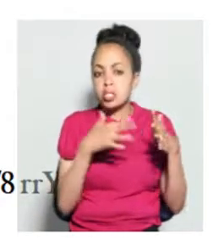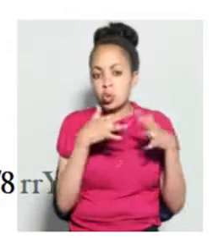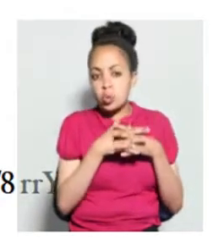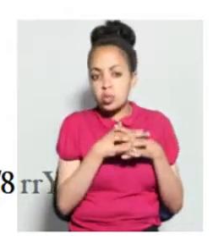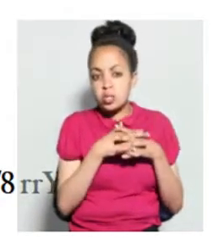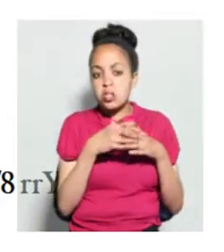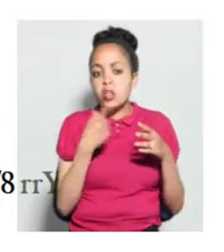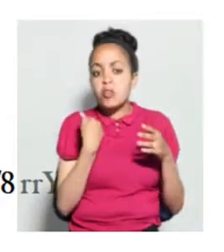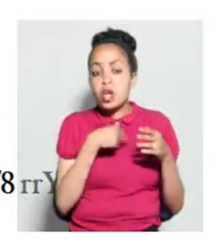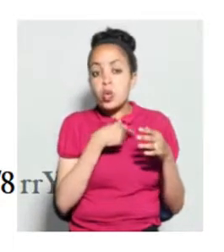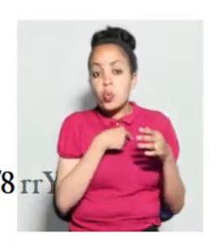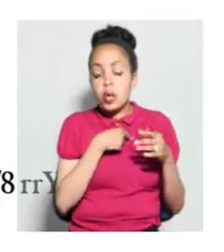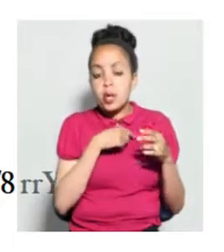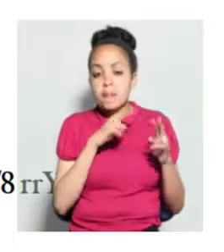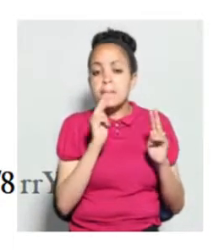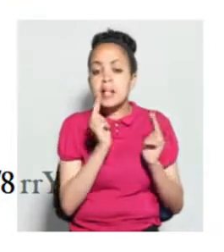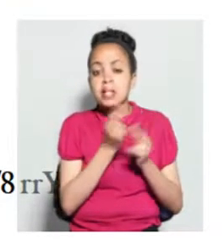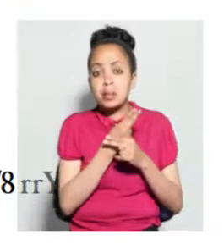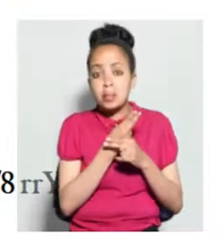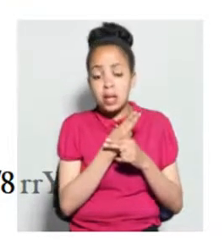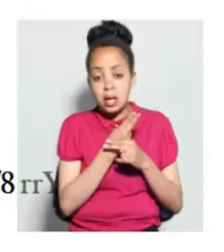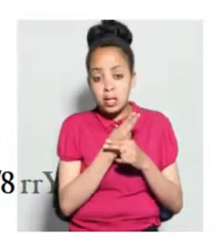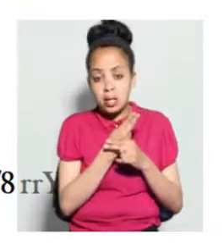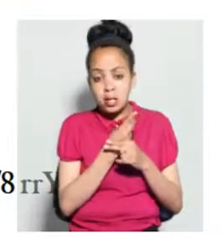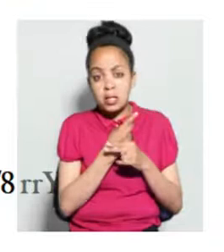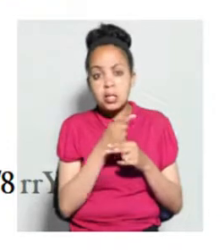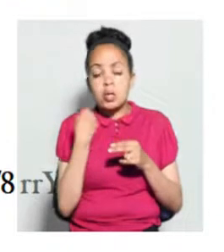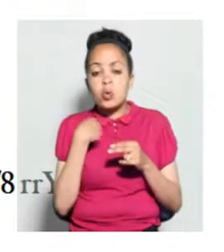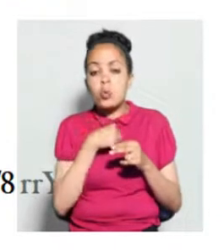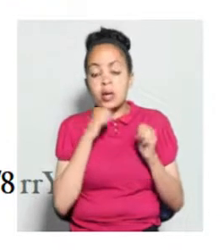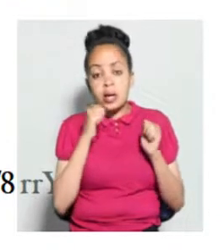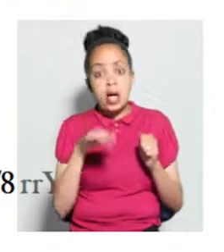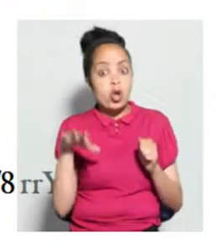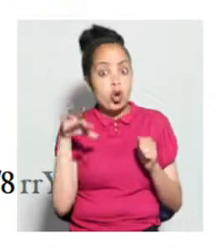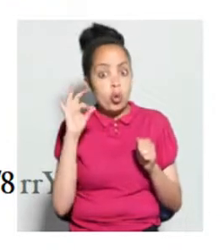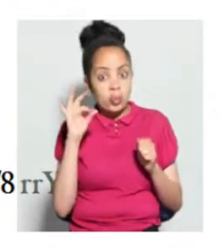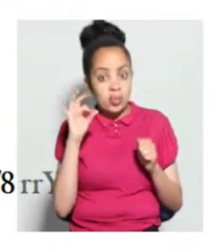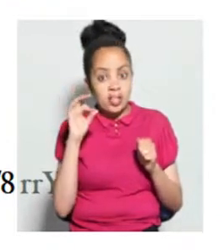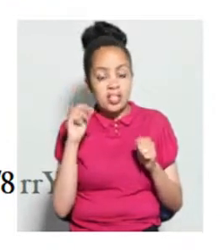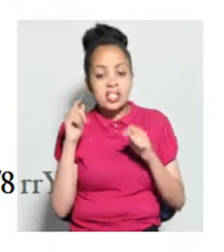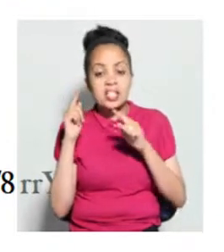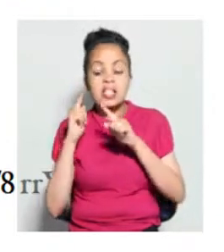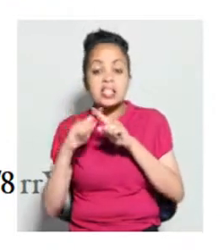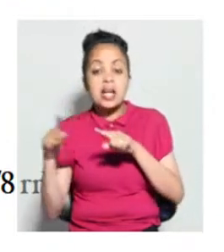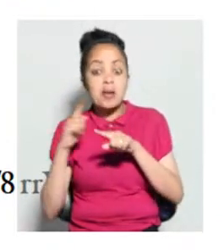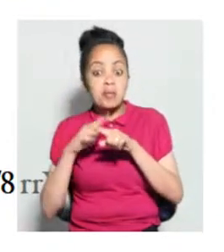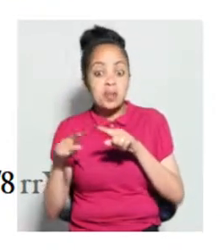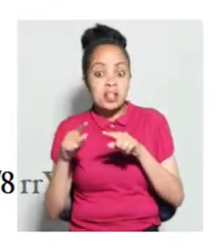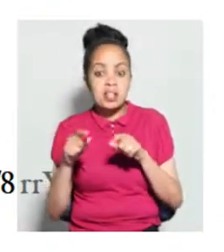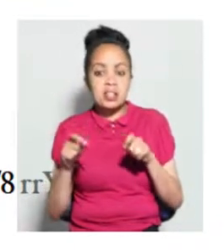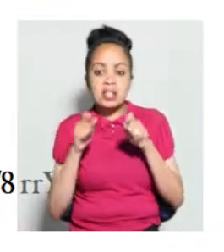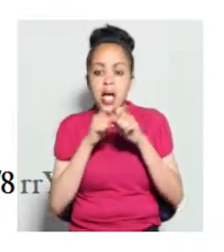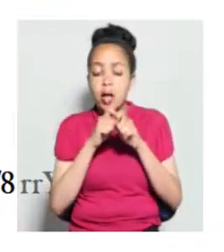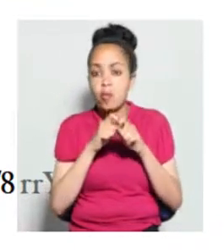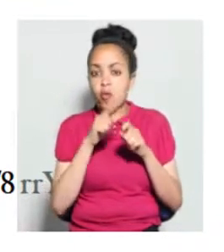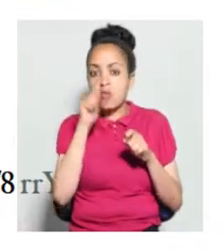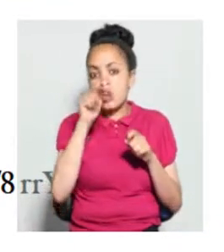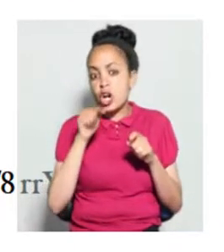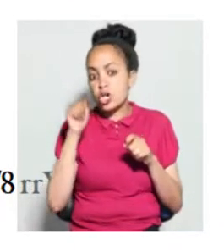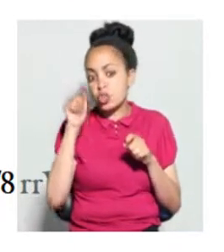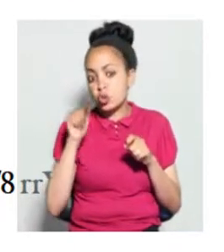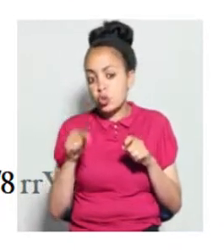we multiply two monohybrid phenotypic ratio, we can obtain dihybrid phenotypic ratio. For example, here,